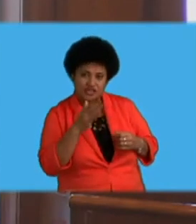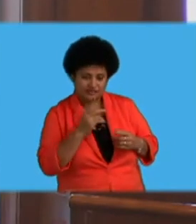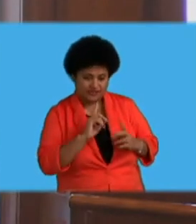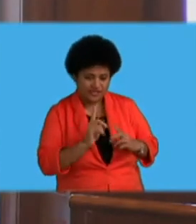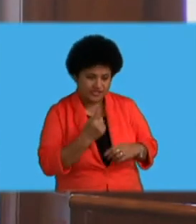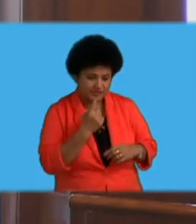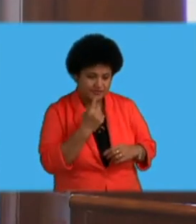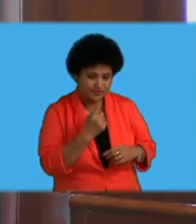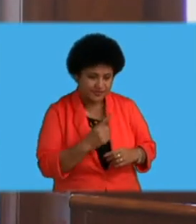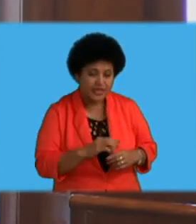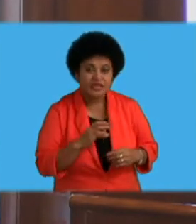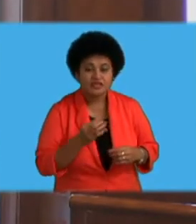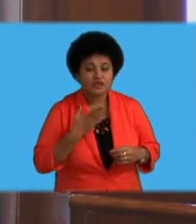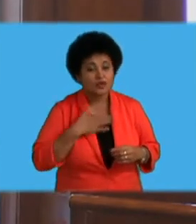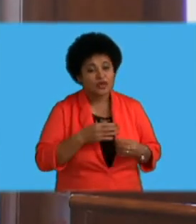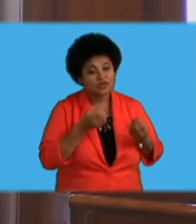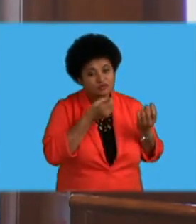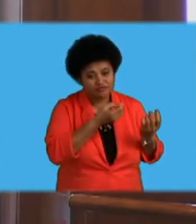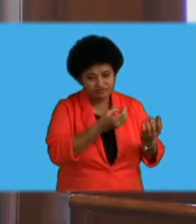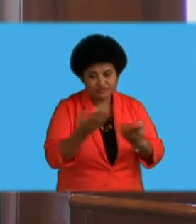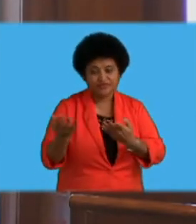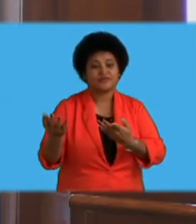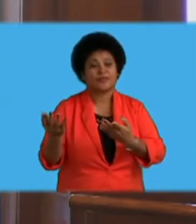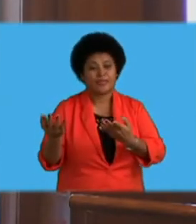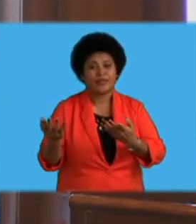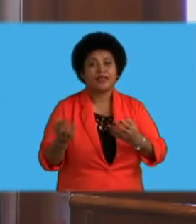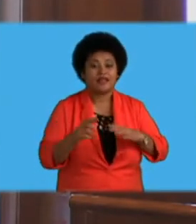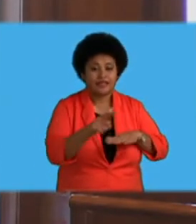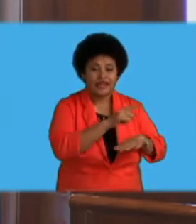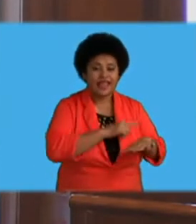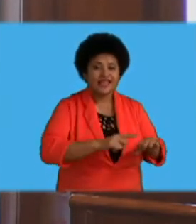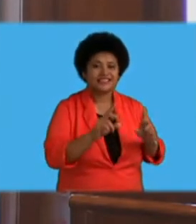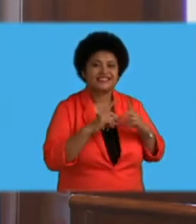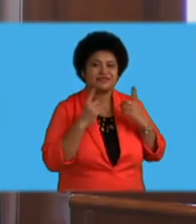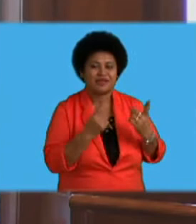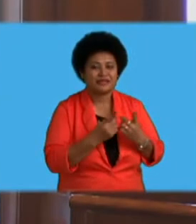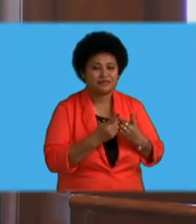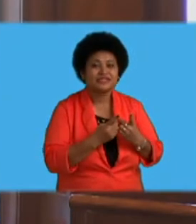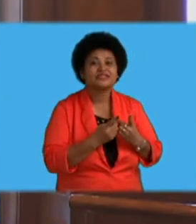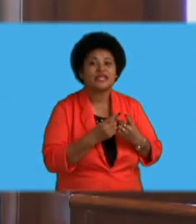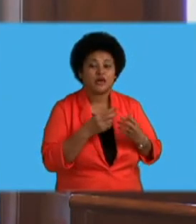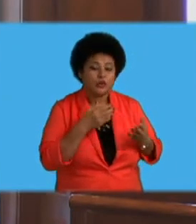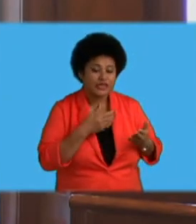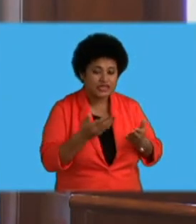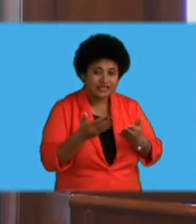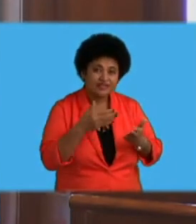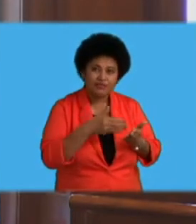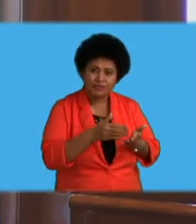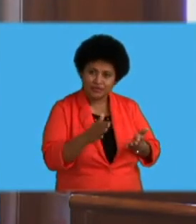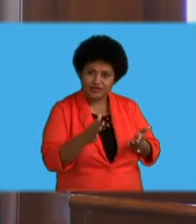respect that I inform this House, Honourable Deputy Speaker, that the Lands Department not only issues approval notices given